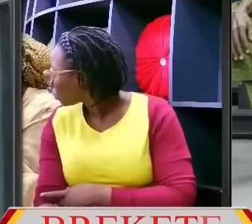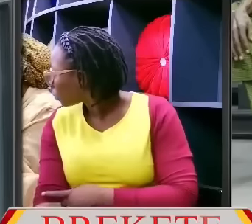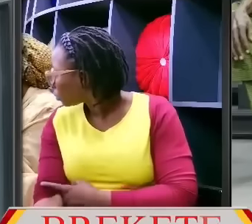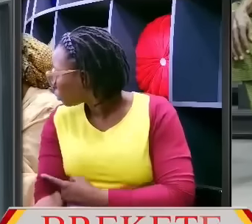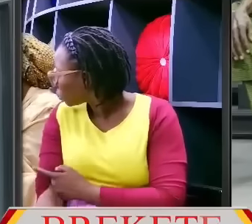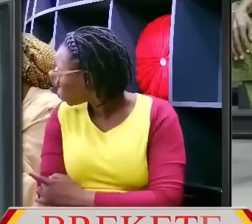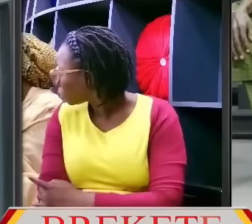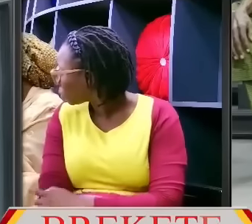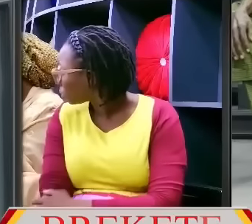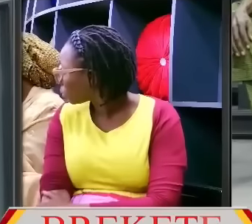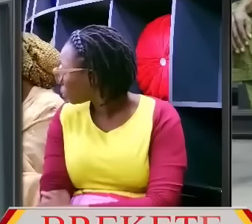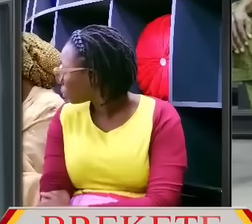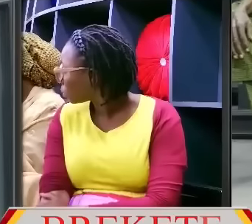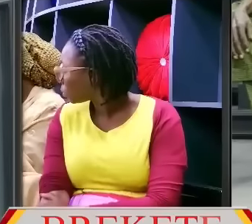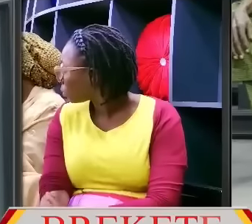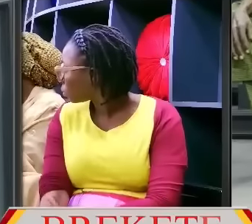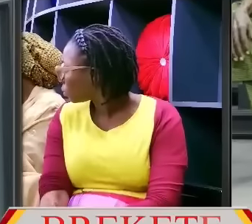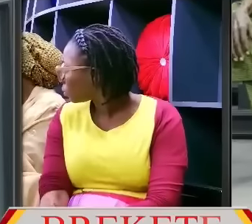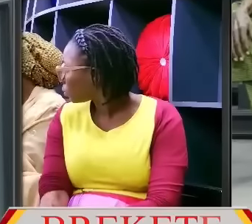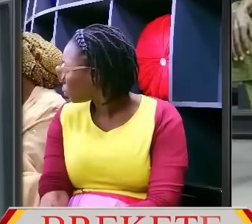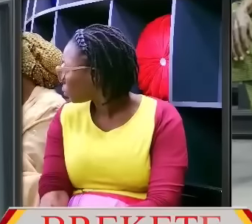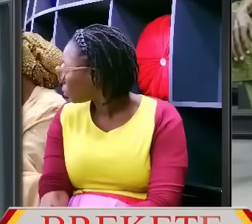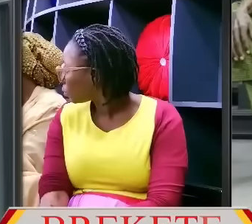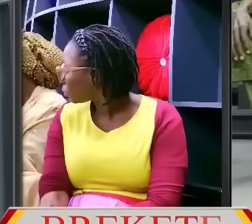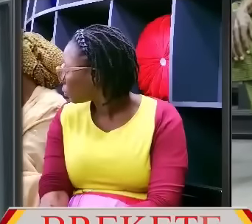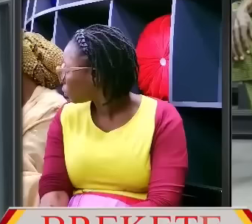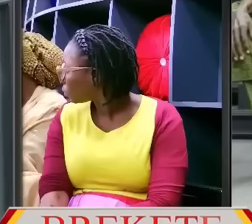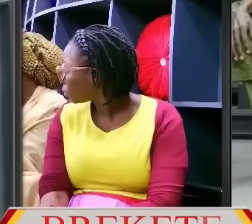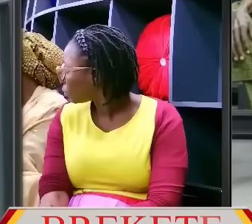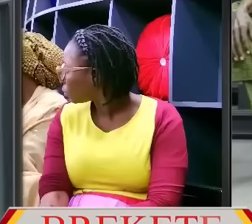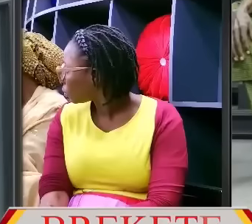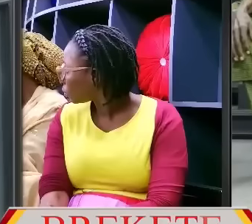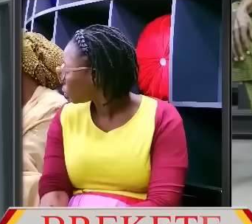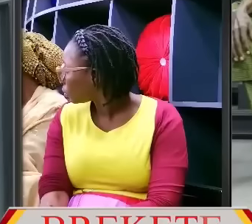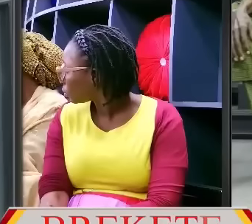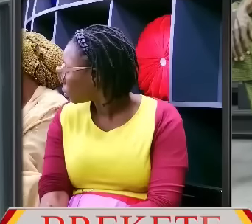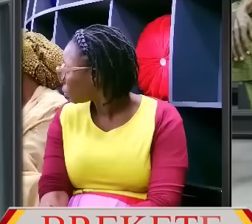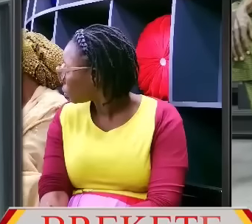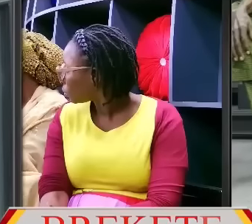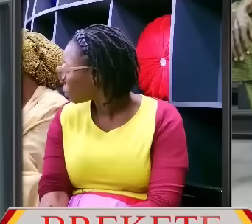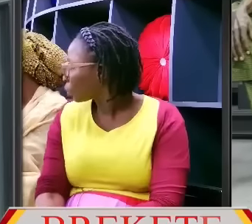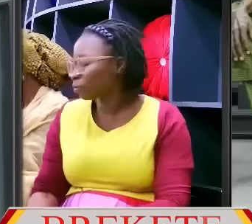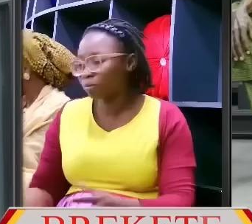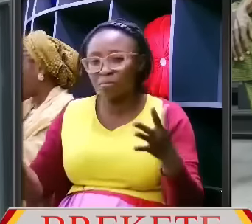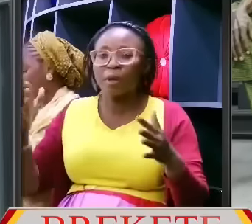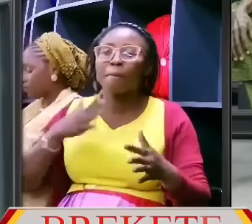Your own younger brother. Yes. I promise, in as far as I did, my father could leave the house.